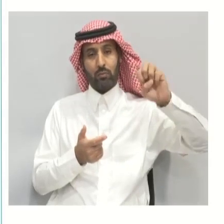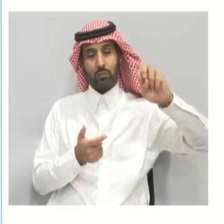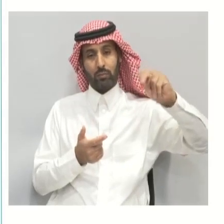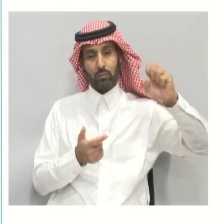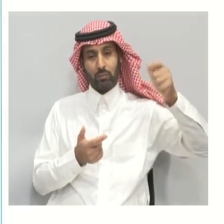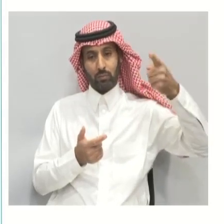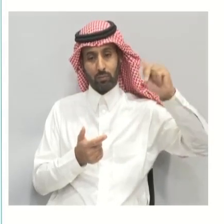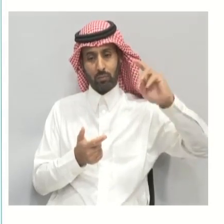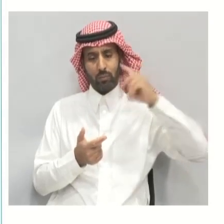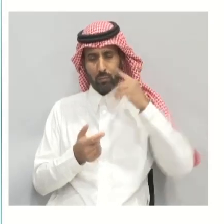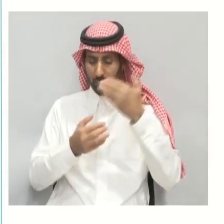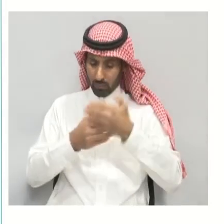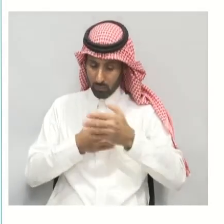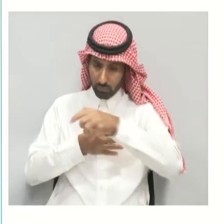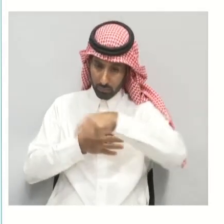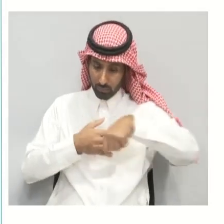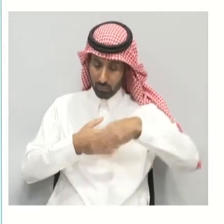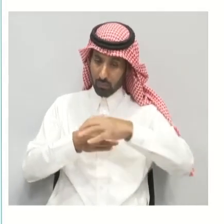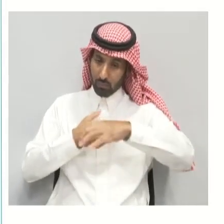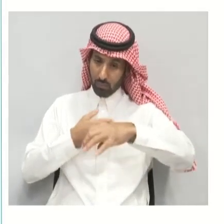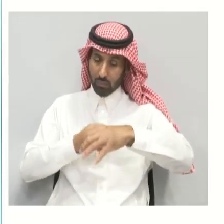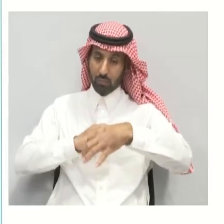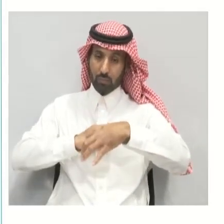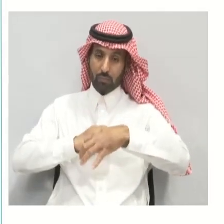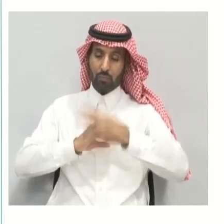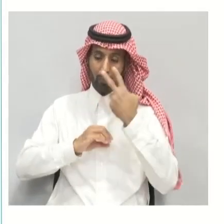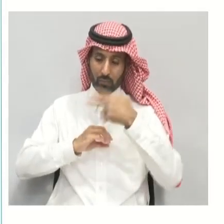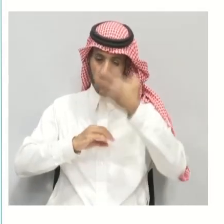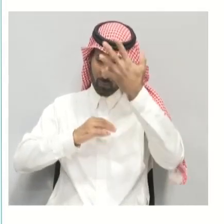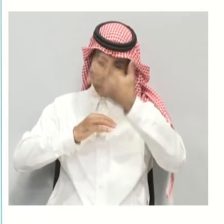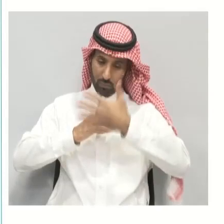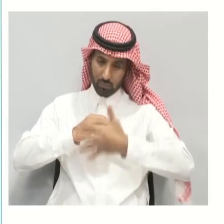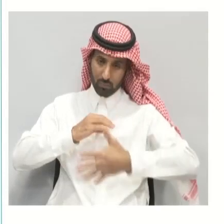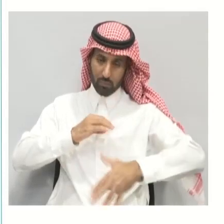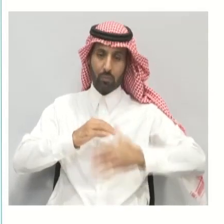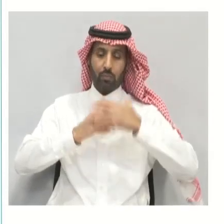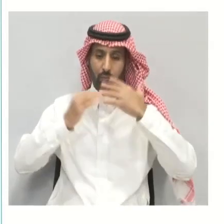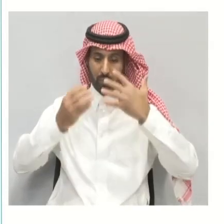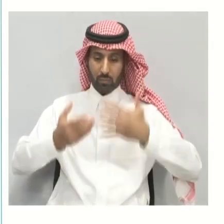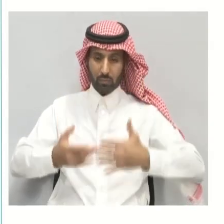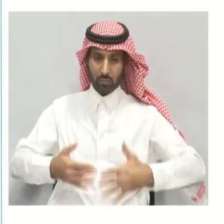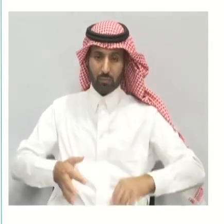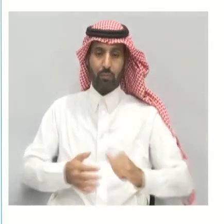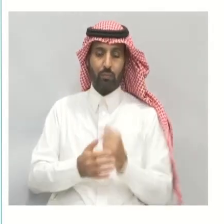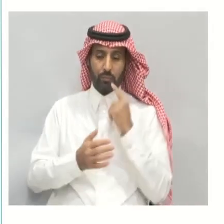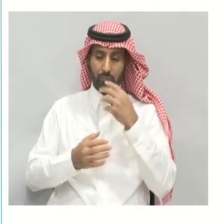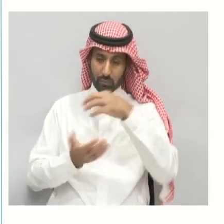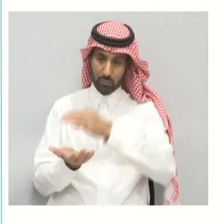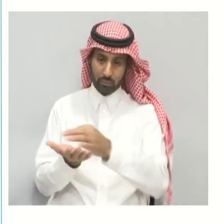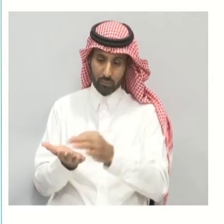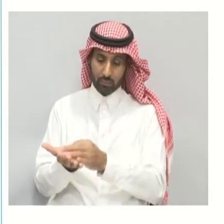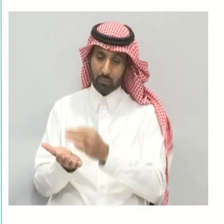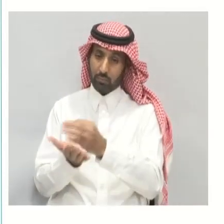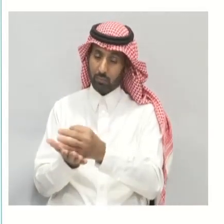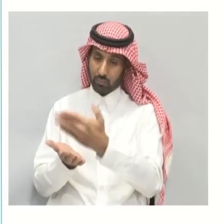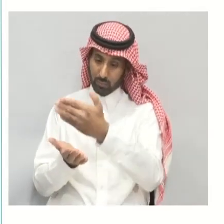it's on Brazil. It's on the border of both. So we can say that it is available or it is located on